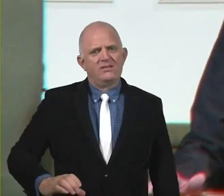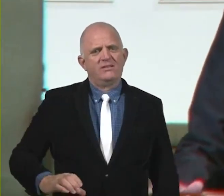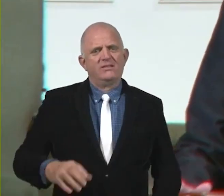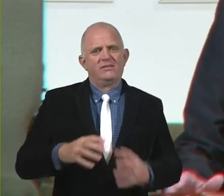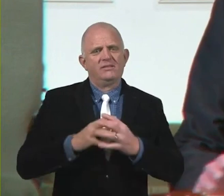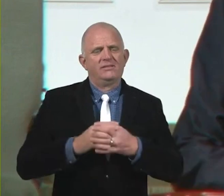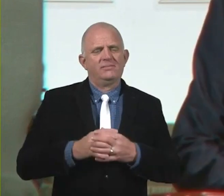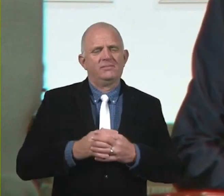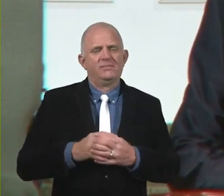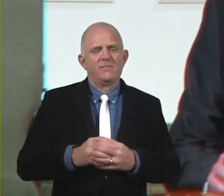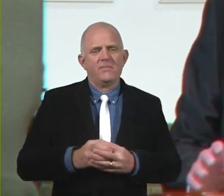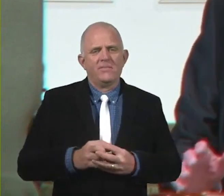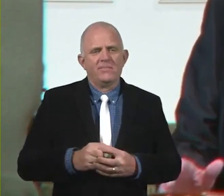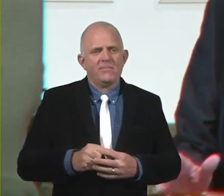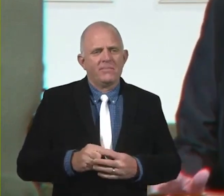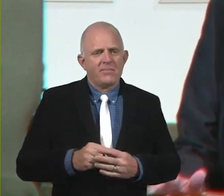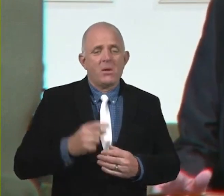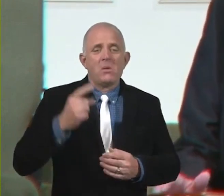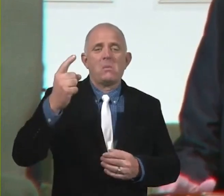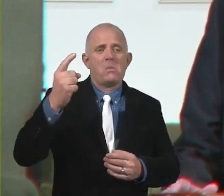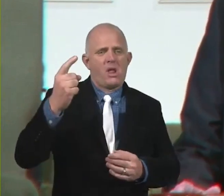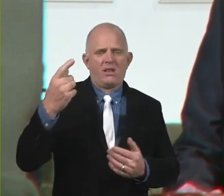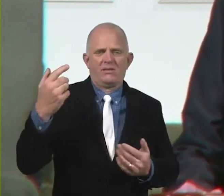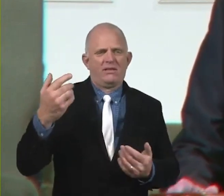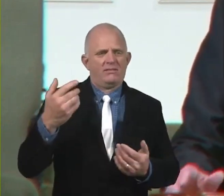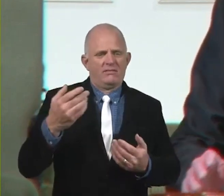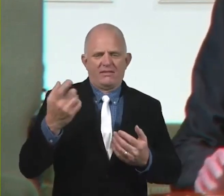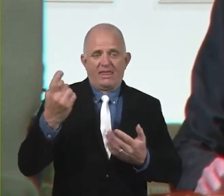has deteriorated in this country,